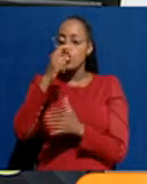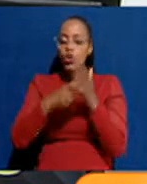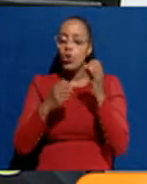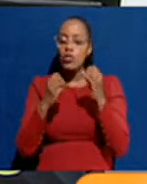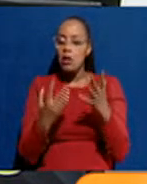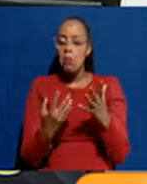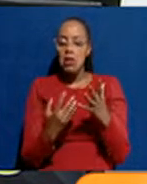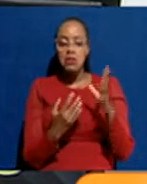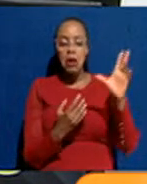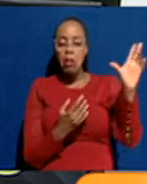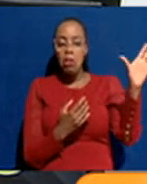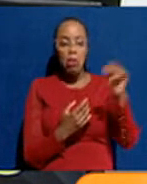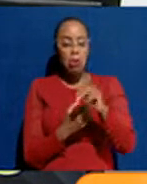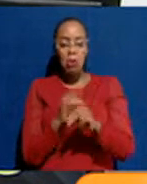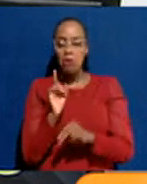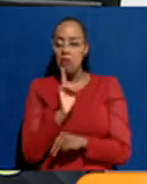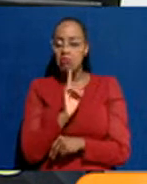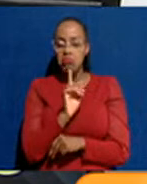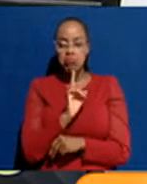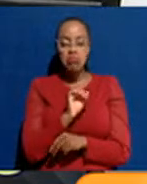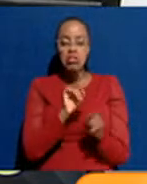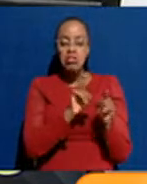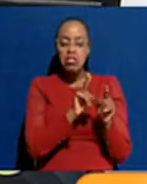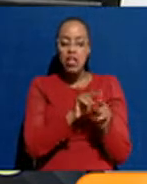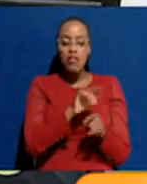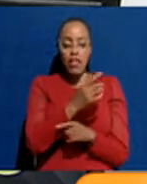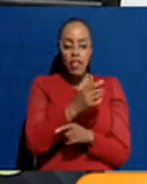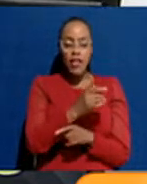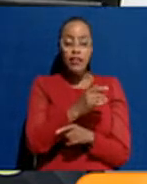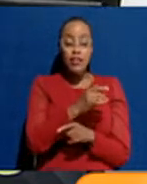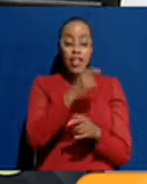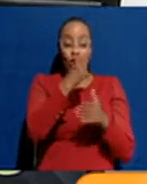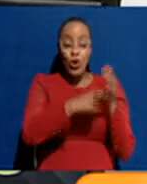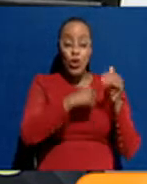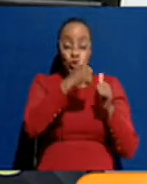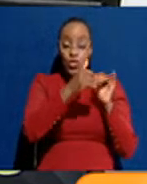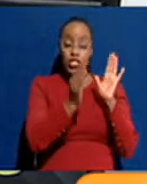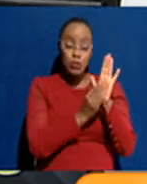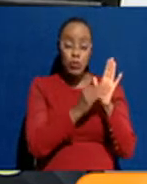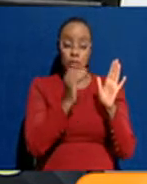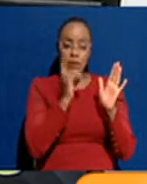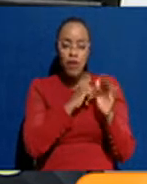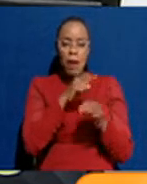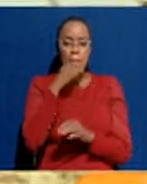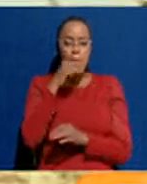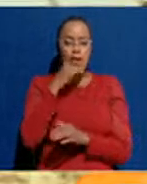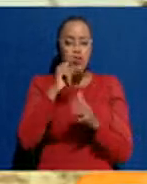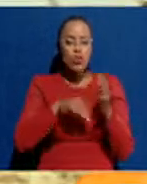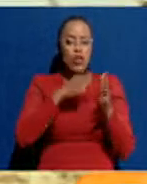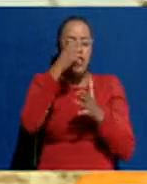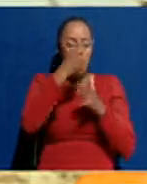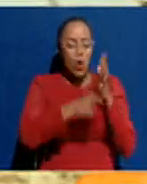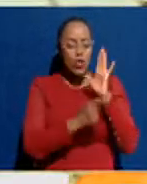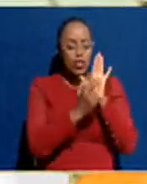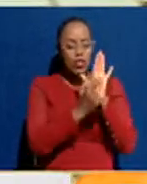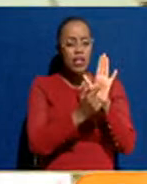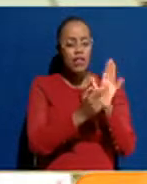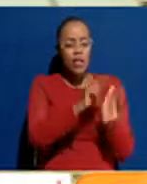No. It's totally regulated. The tariff that is provided, I mentioned to you that the cost reflective